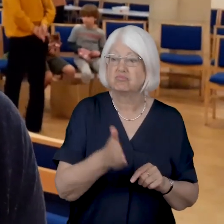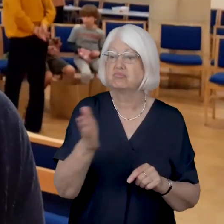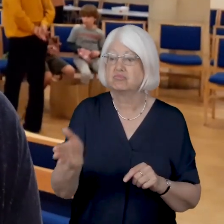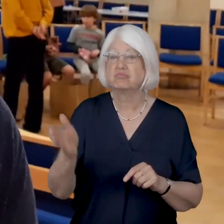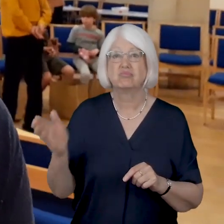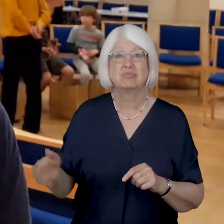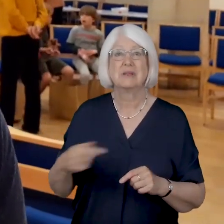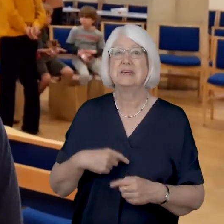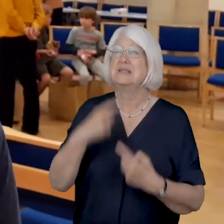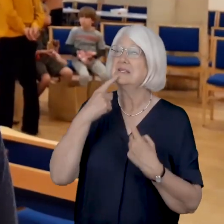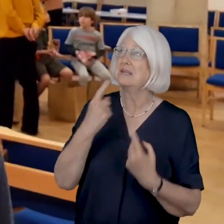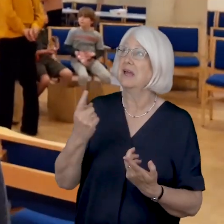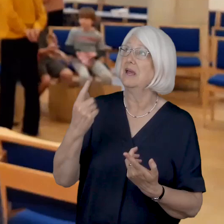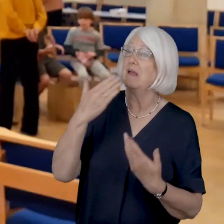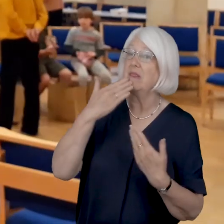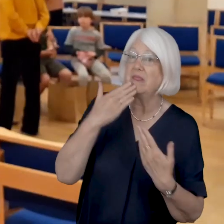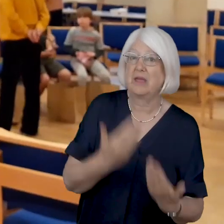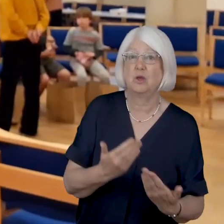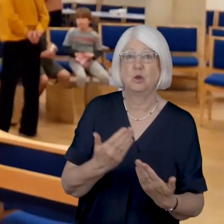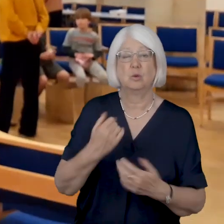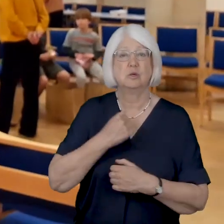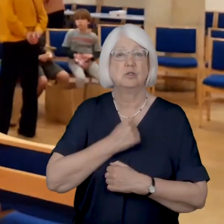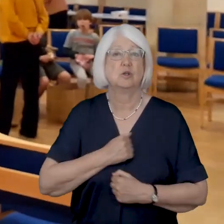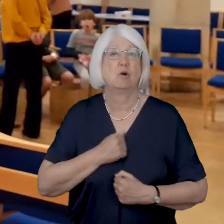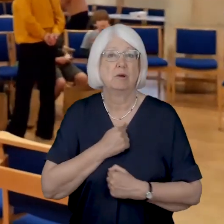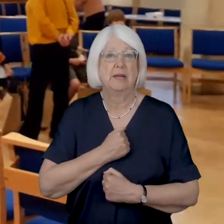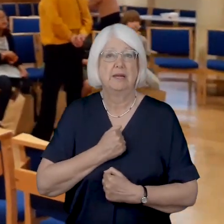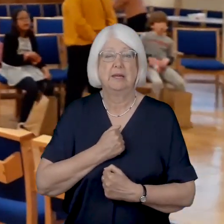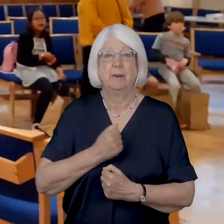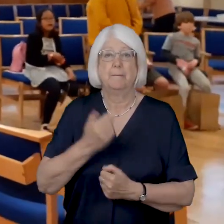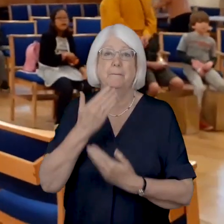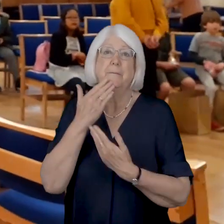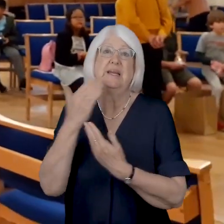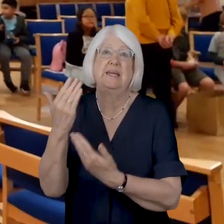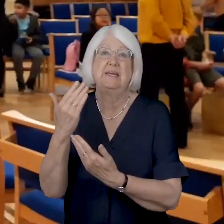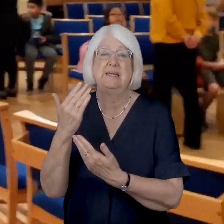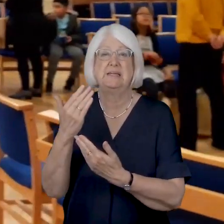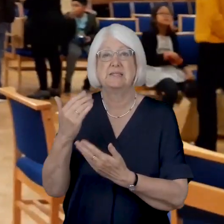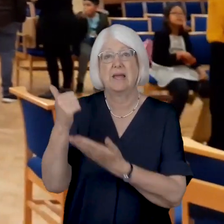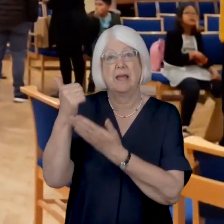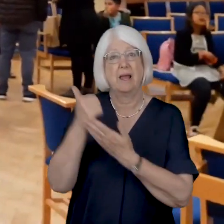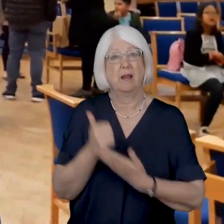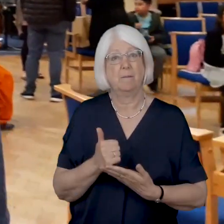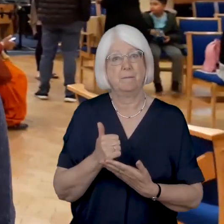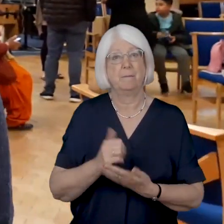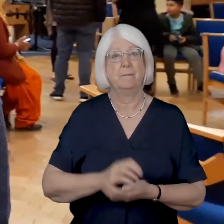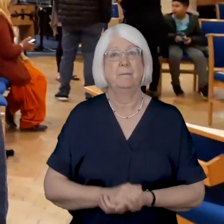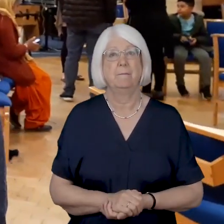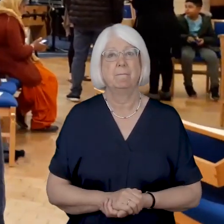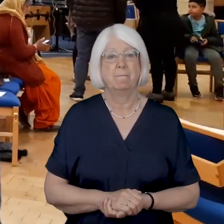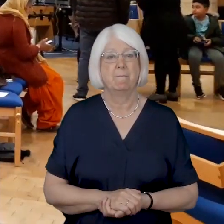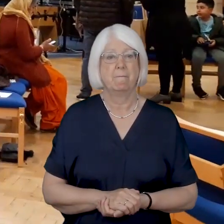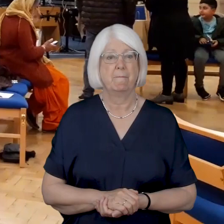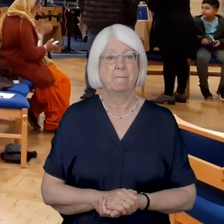God, thank you, sorry, please, help.